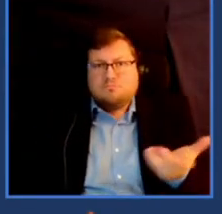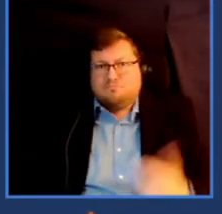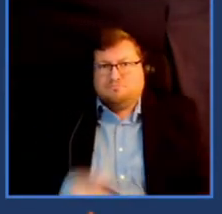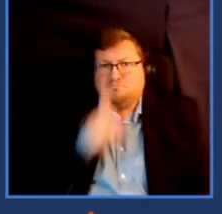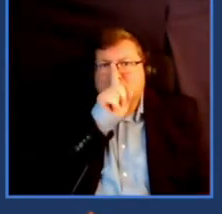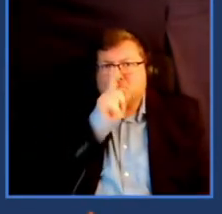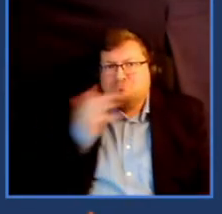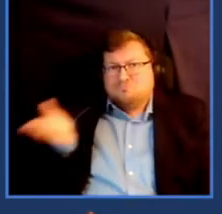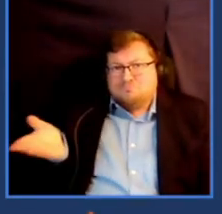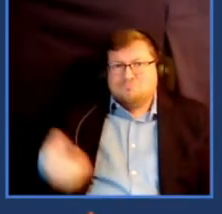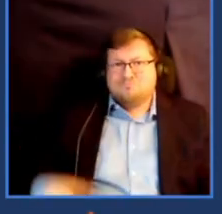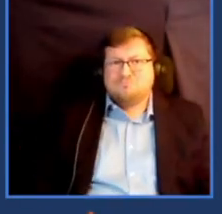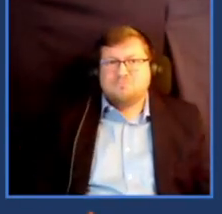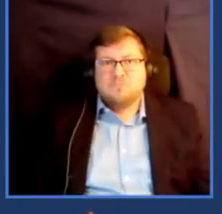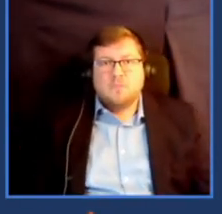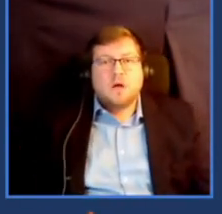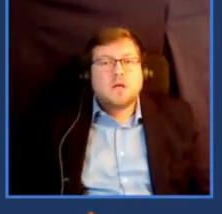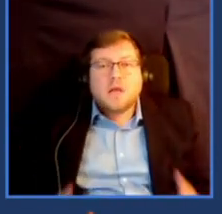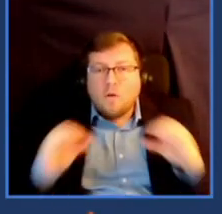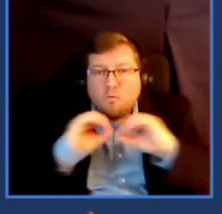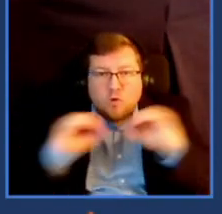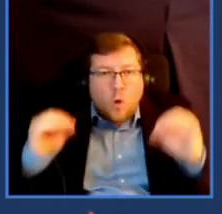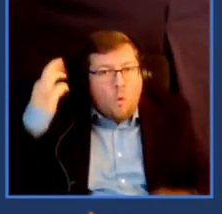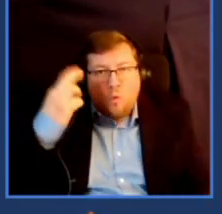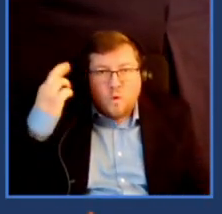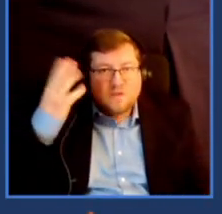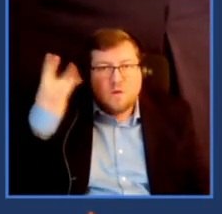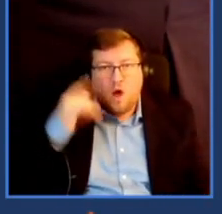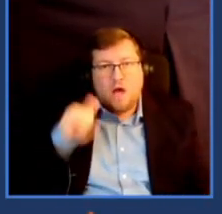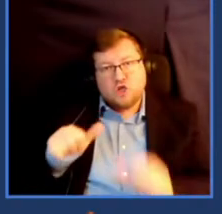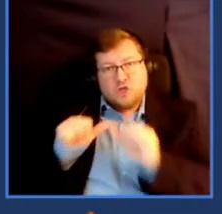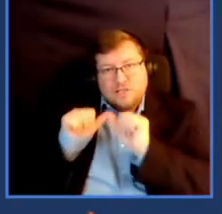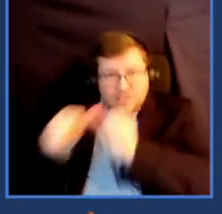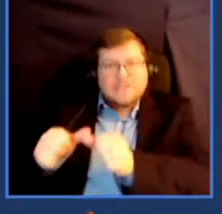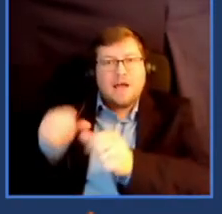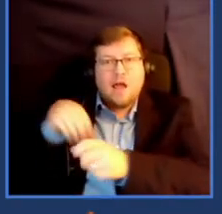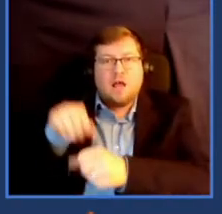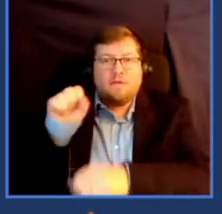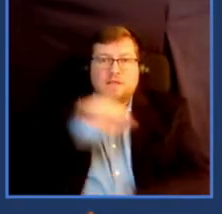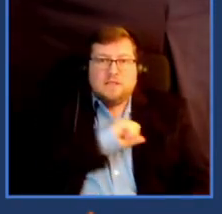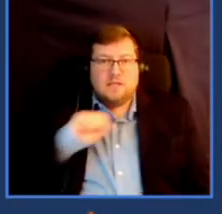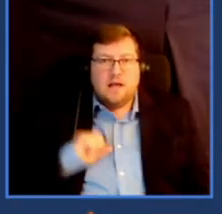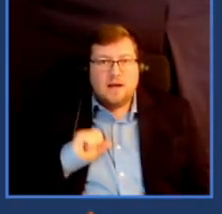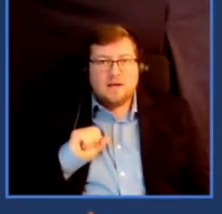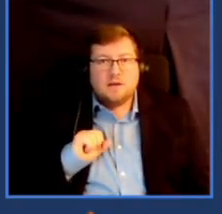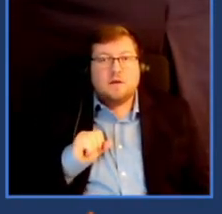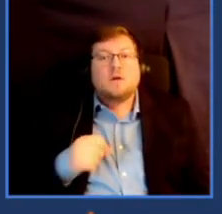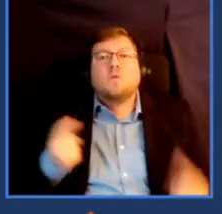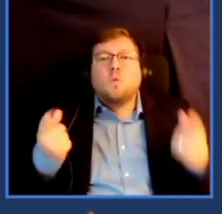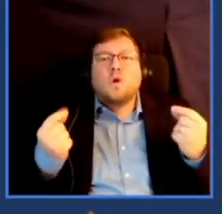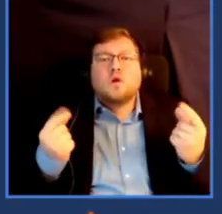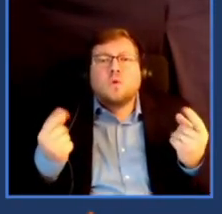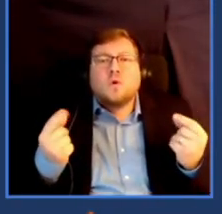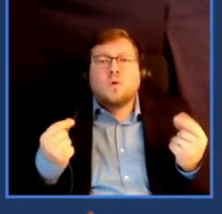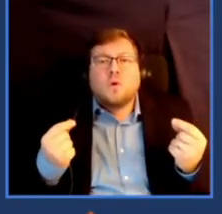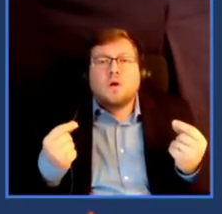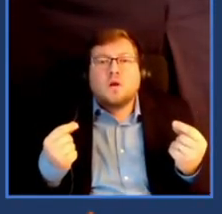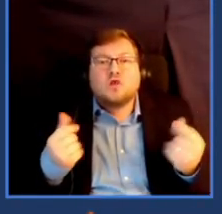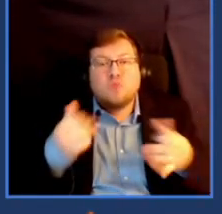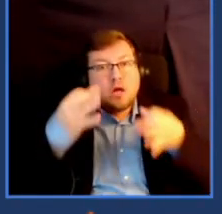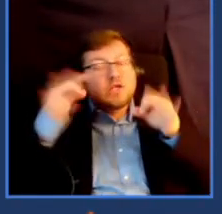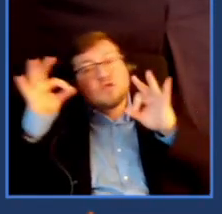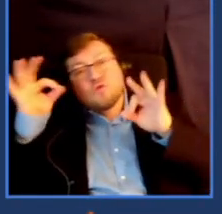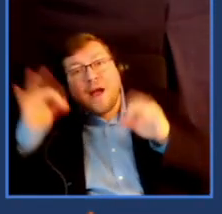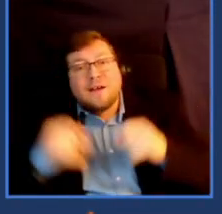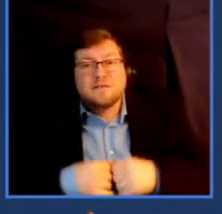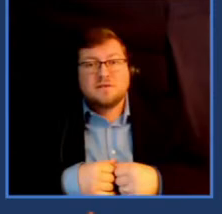And that's because she has no case to make. Instead, she's trying to distract you, trying to